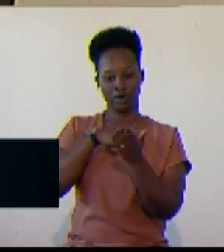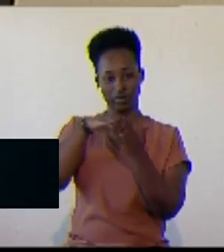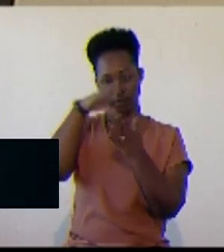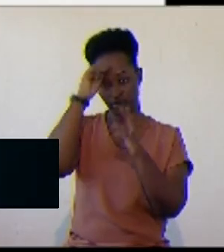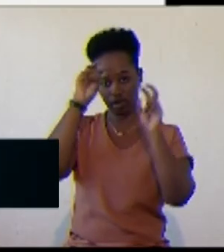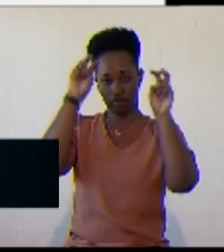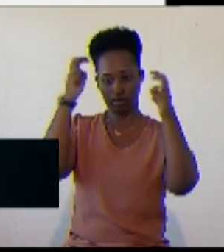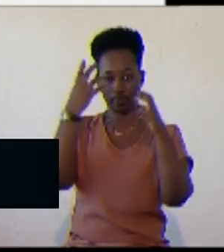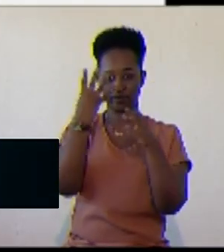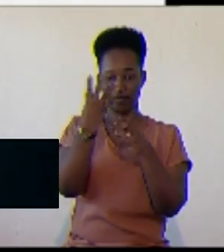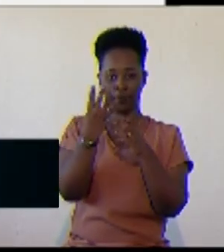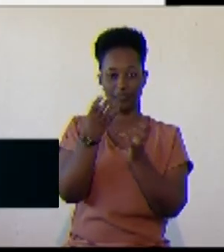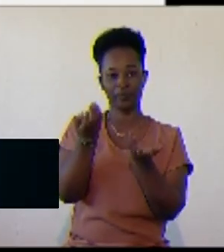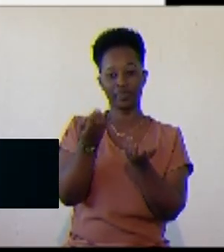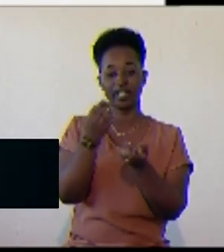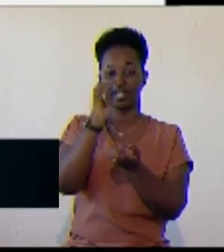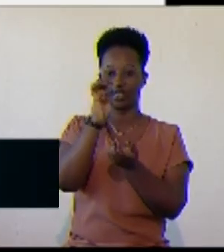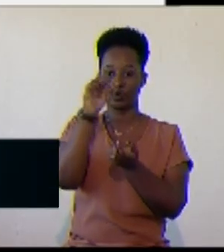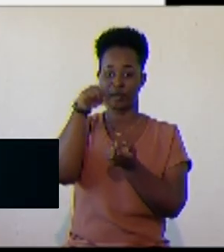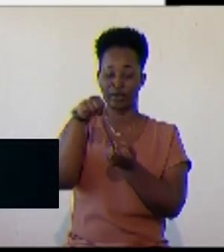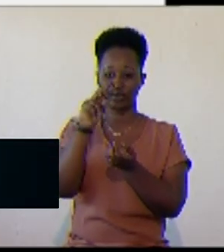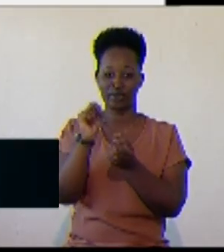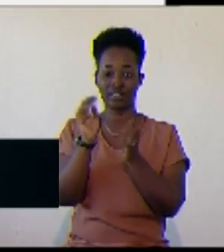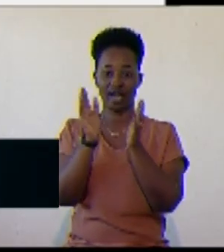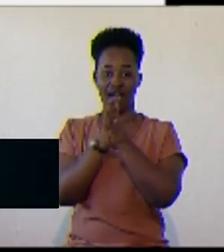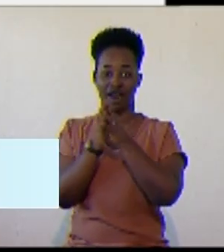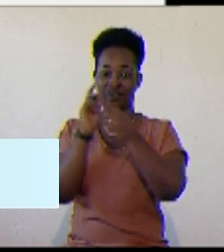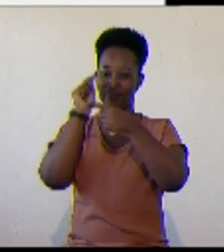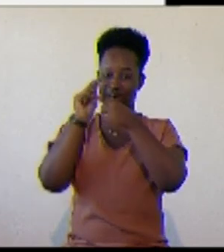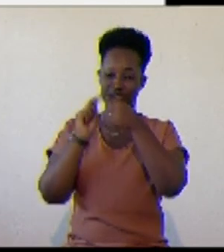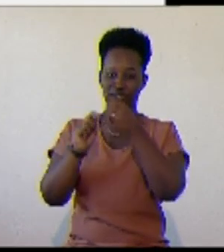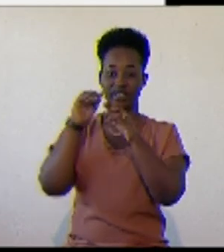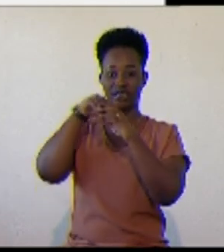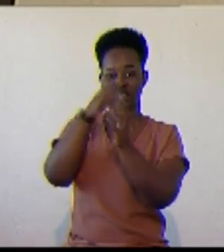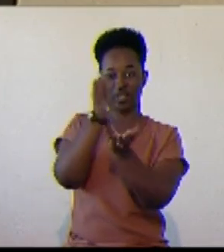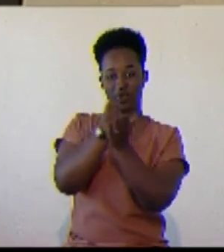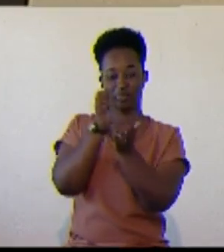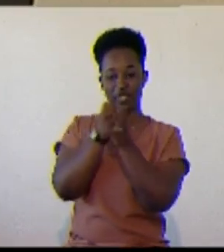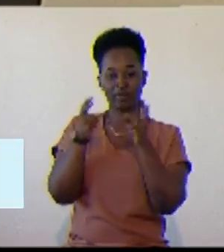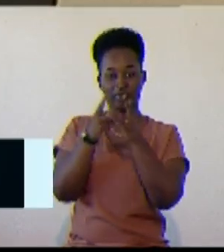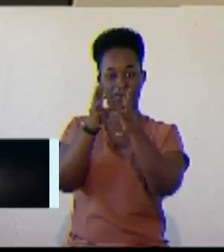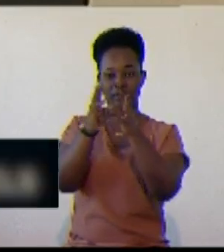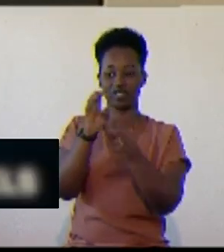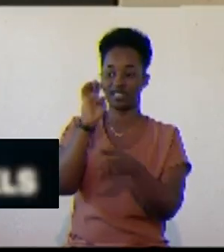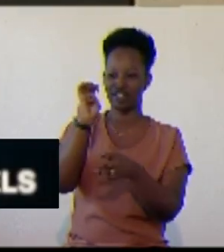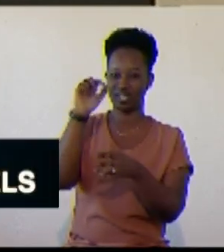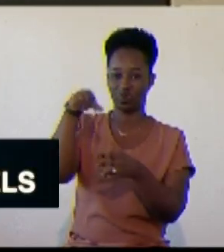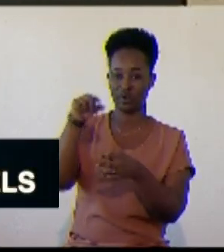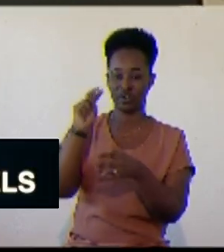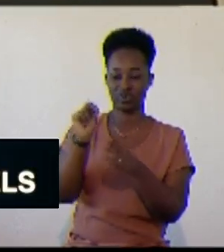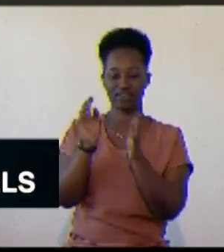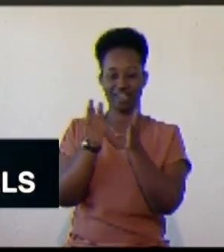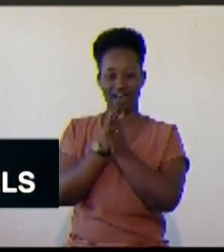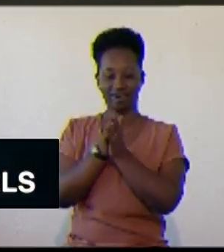which is equations and fractions in economic models. Equations and fractions in